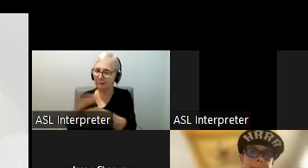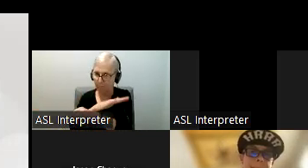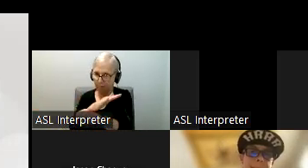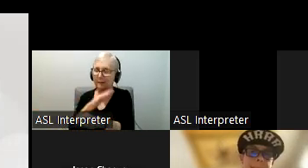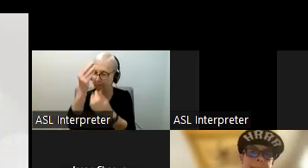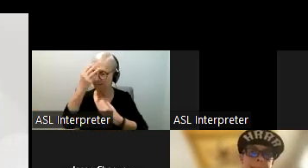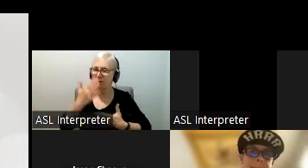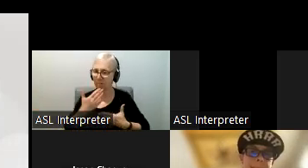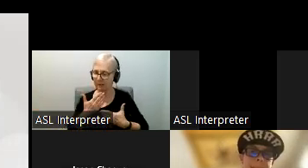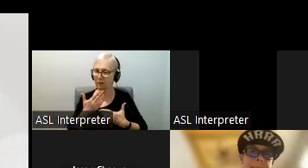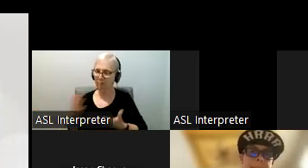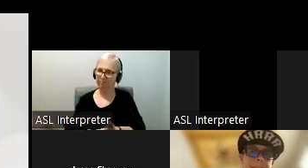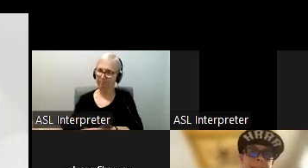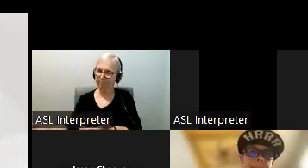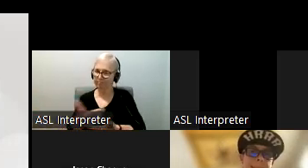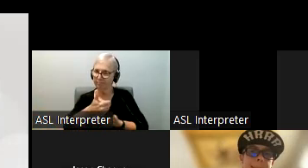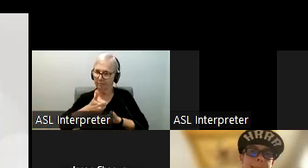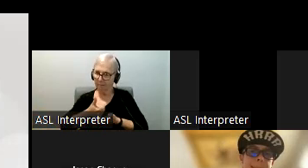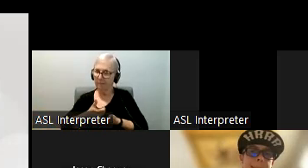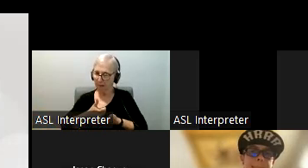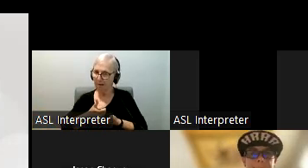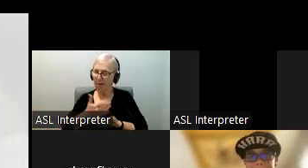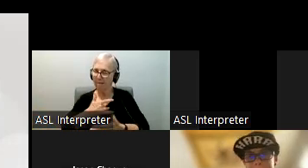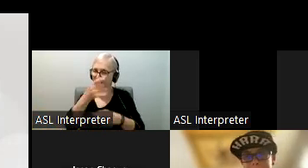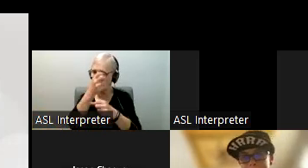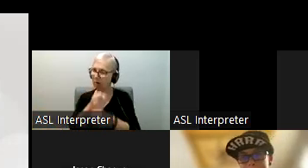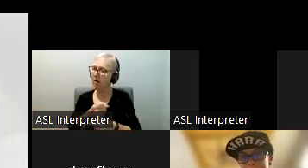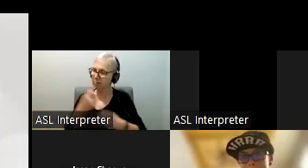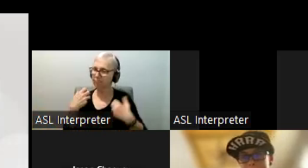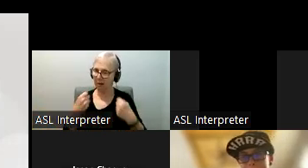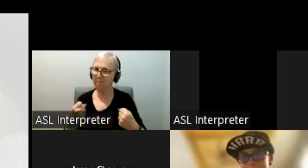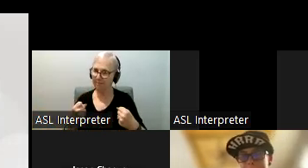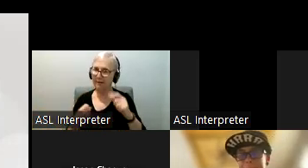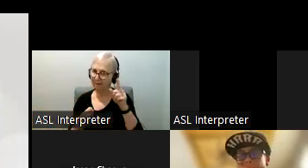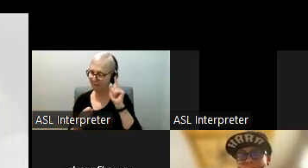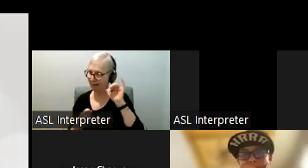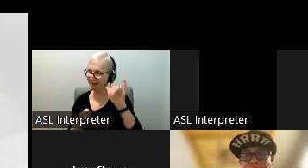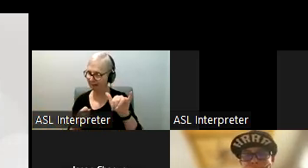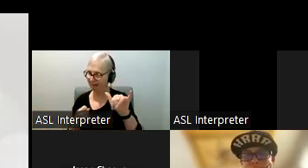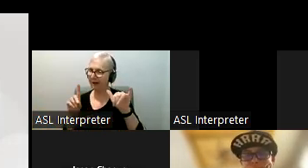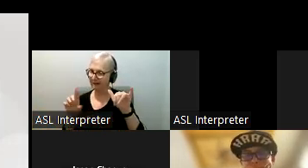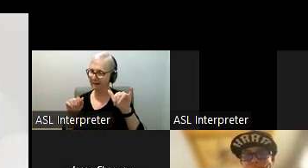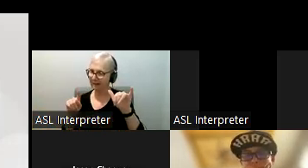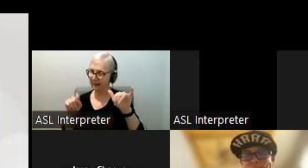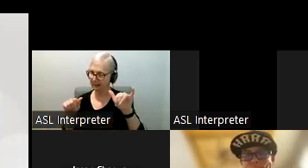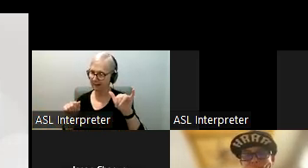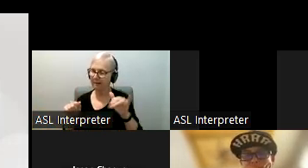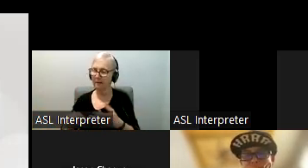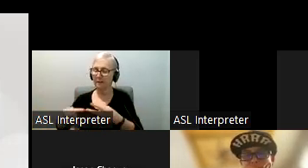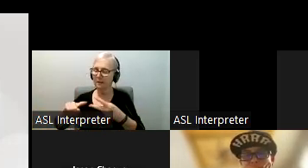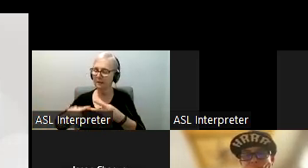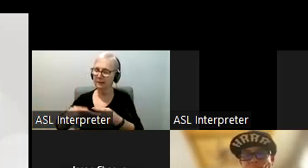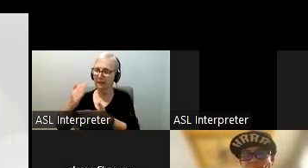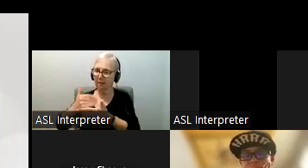that assembled. So I feel really confident about that data. Now, to the second part, I think it